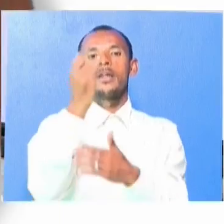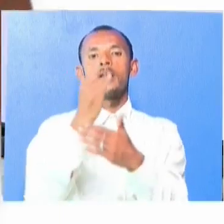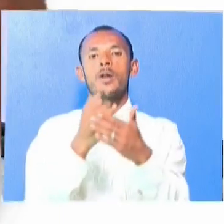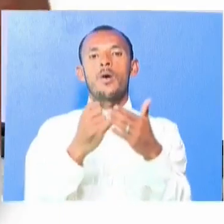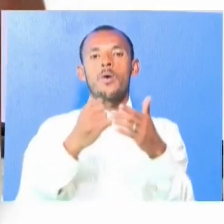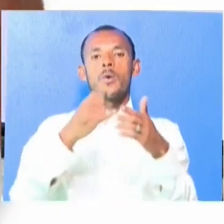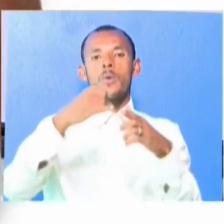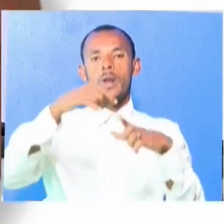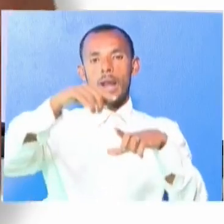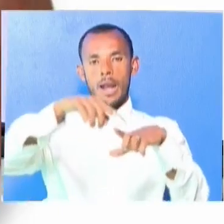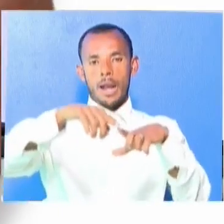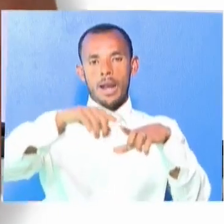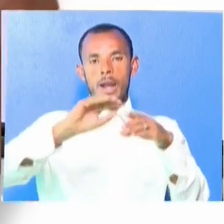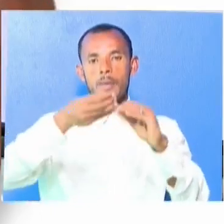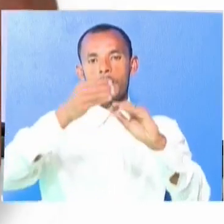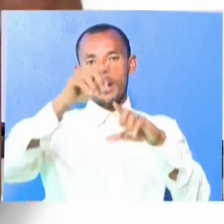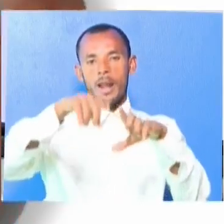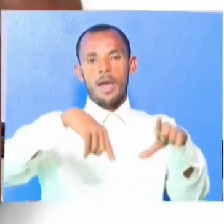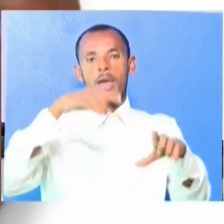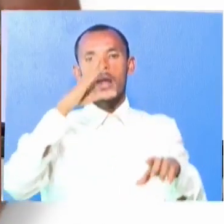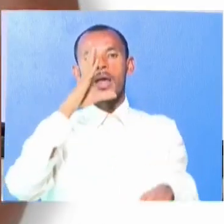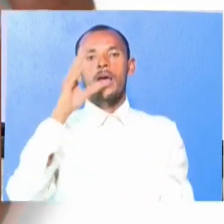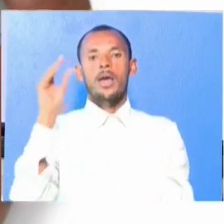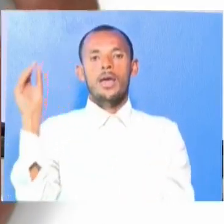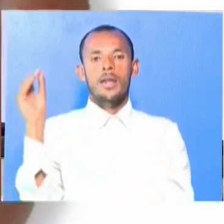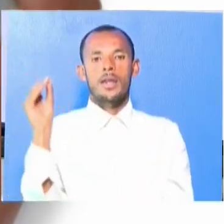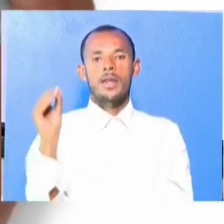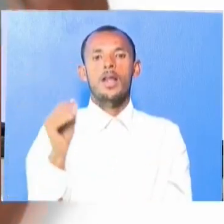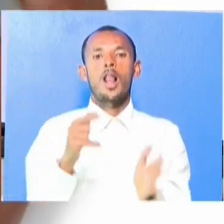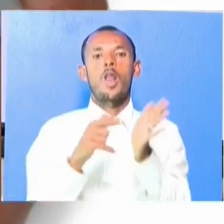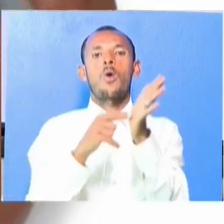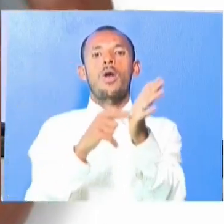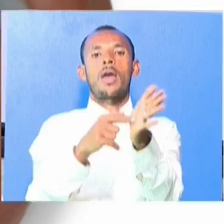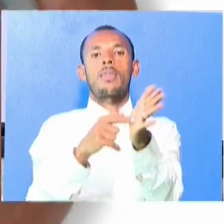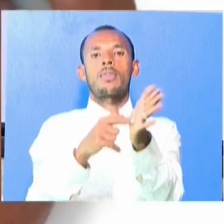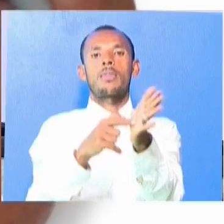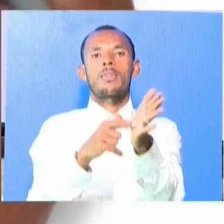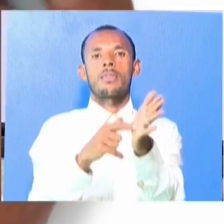line and locate